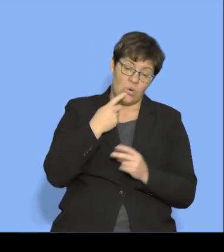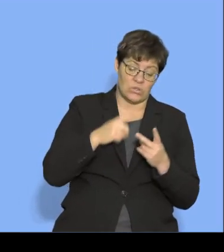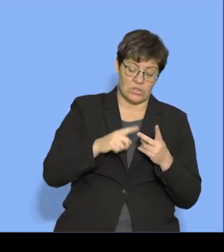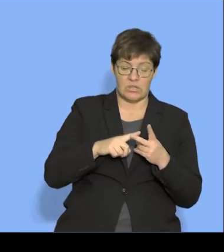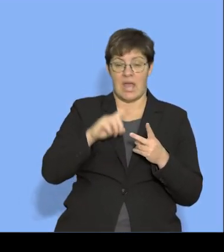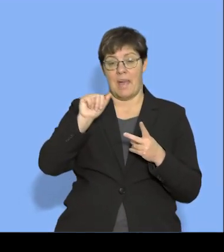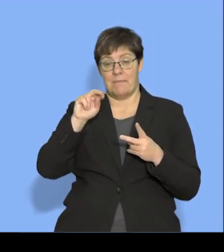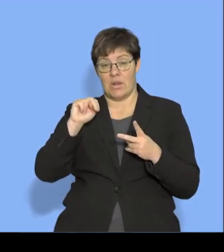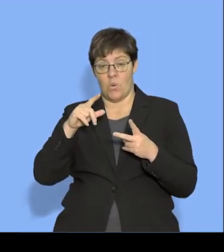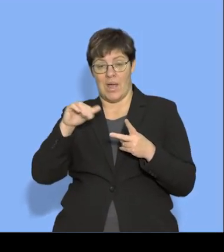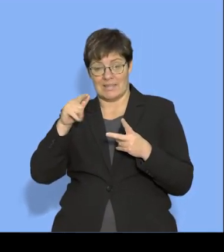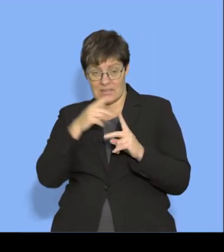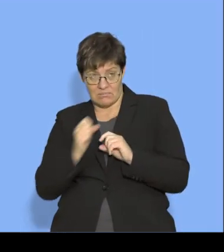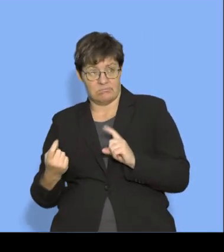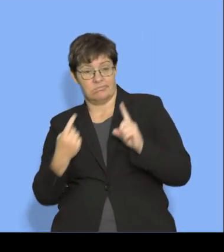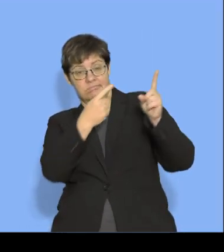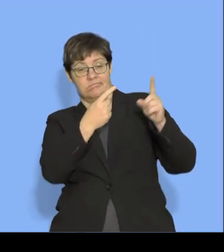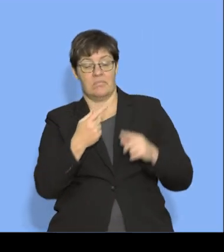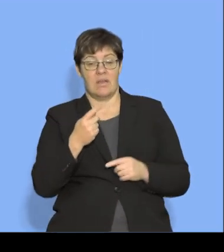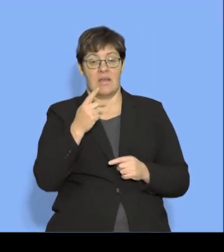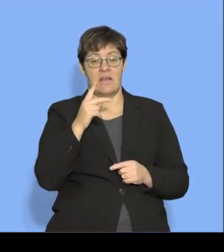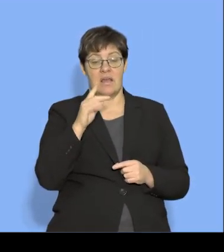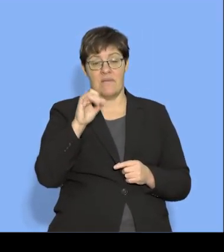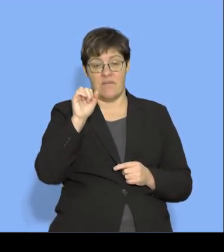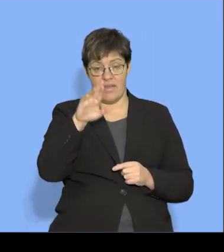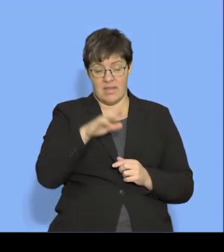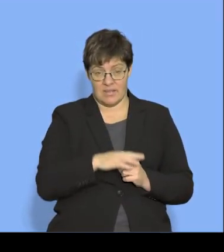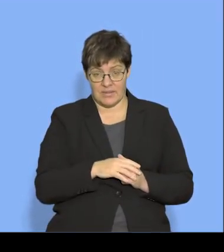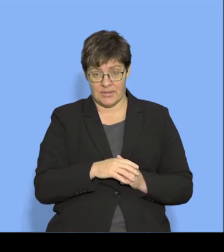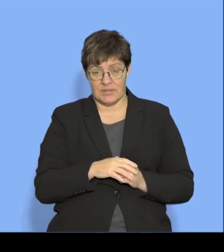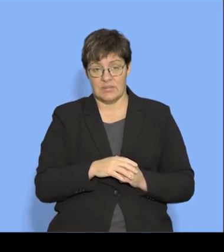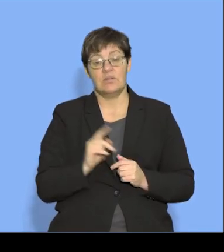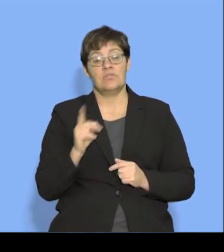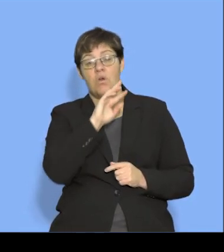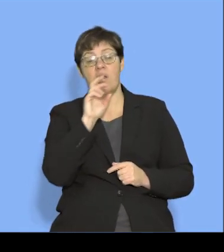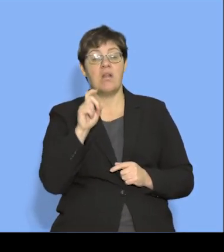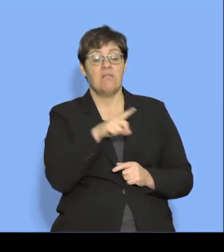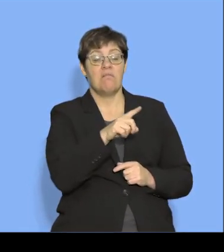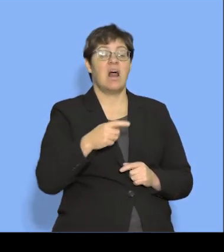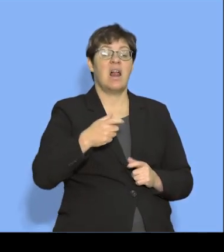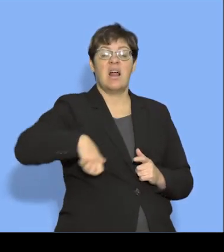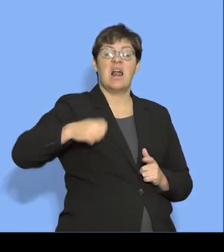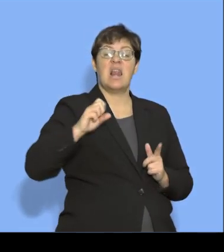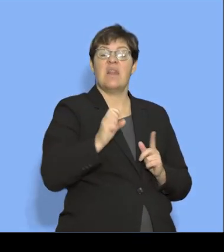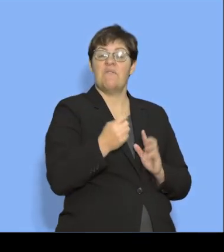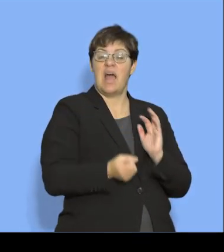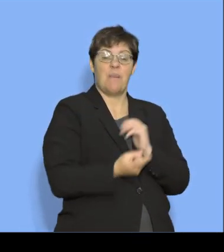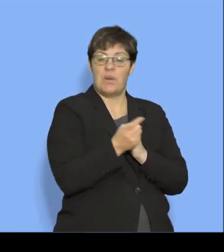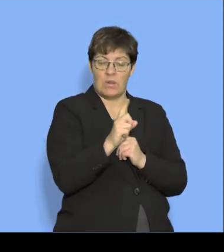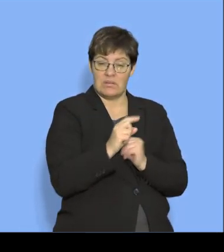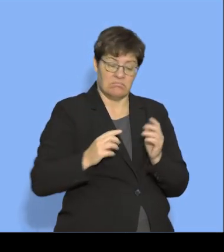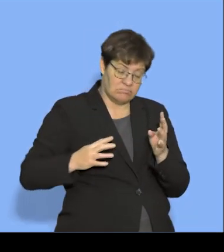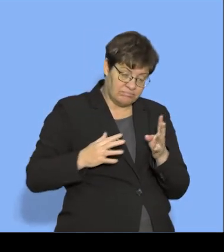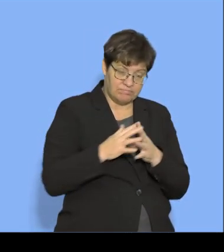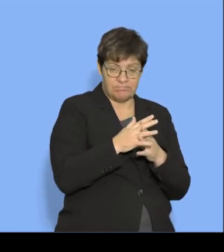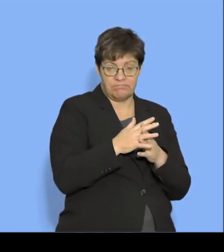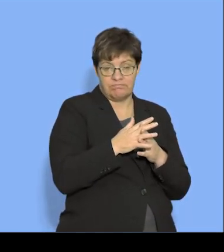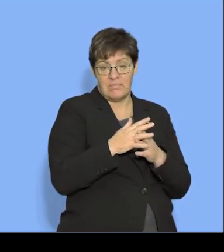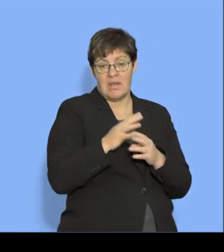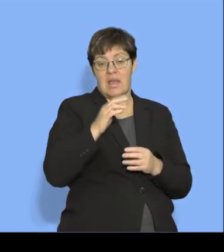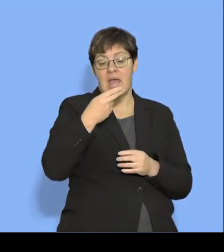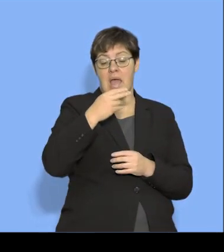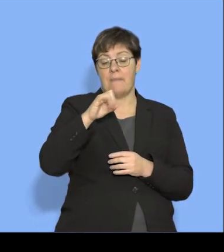glucose as well as the amino acids to the liver. What happens in the liver now? So the glucose and the amino acids flow through